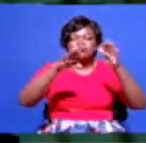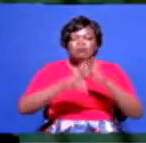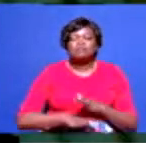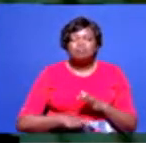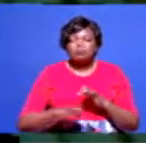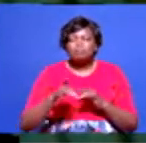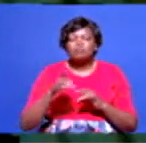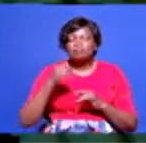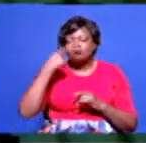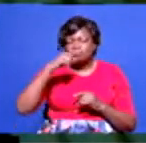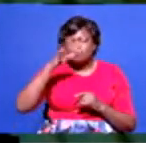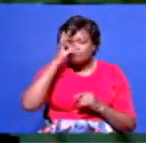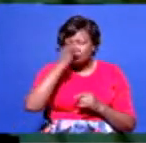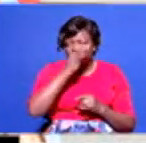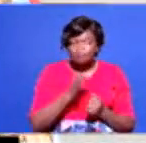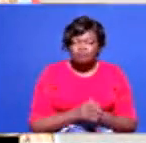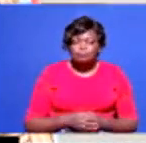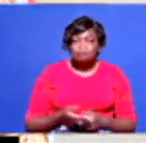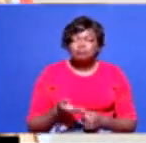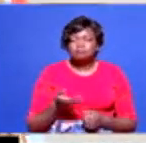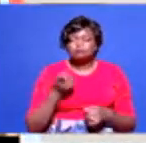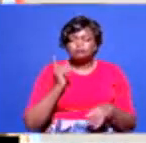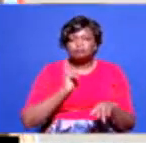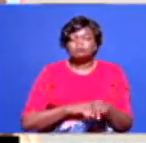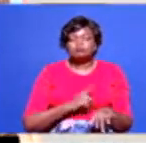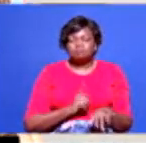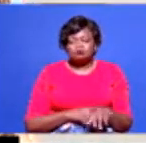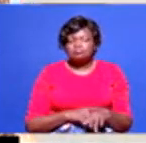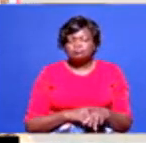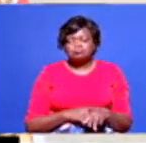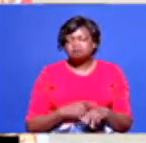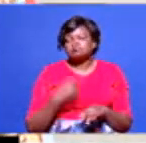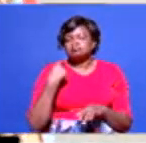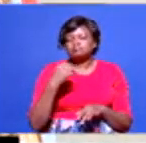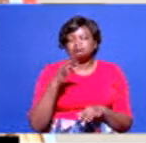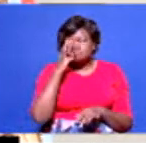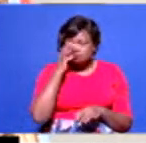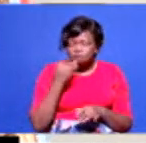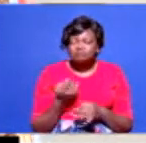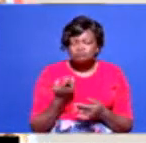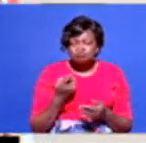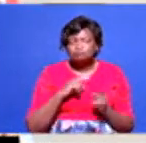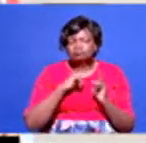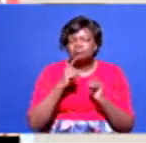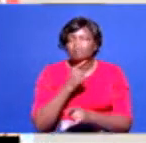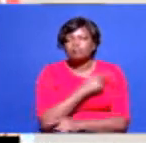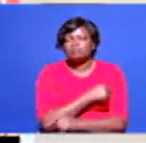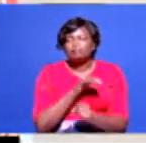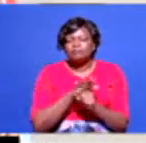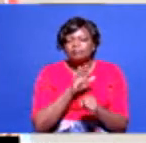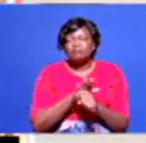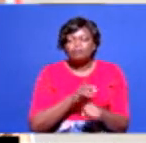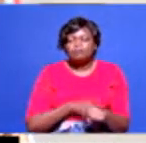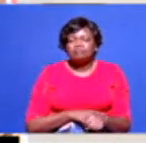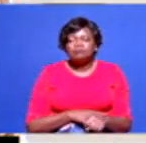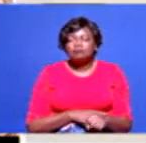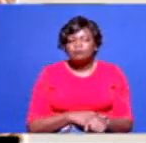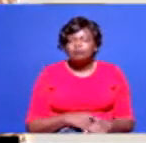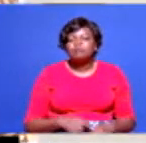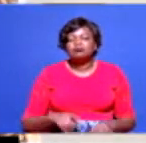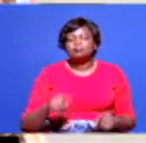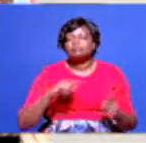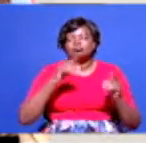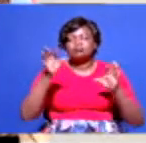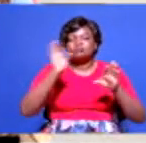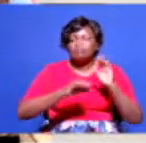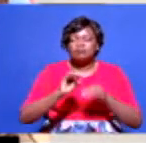Kibaki has been in and out of hospital. His contributions in the Ministry of Finance and as